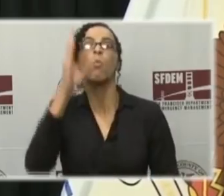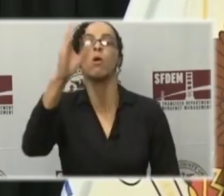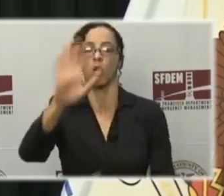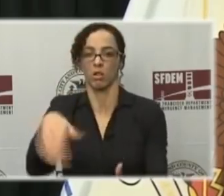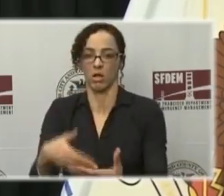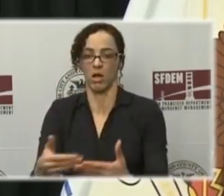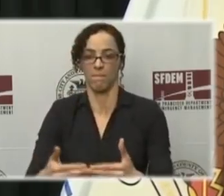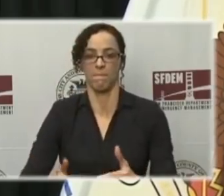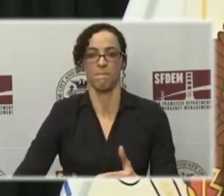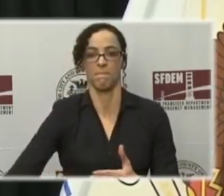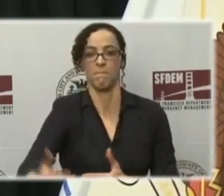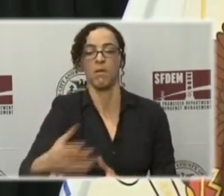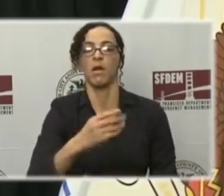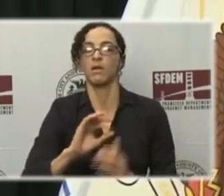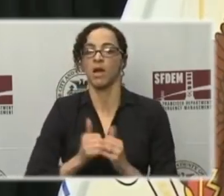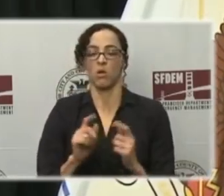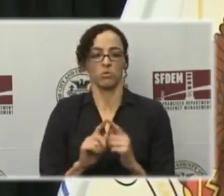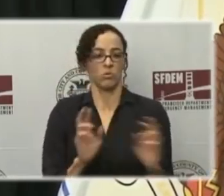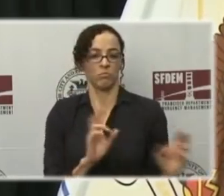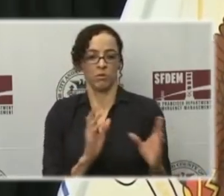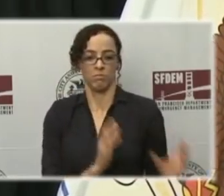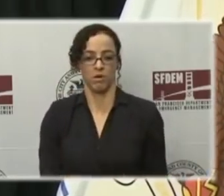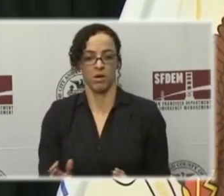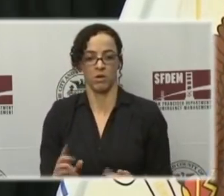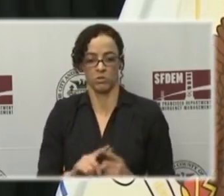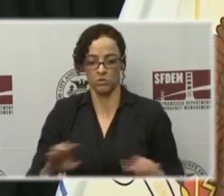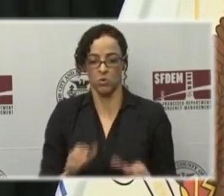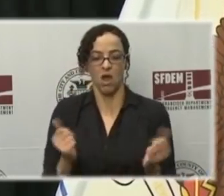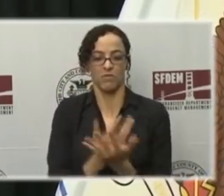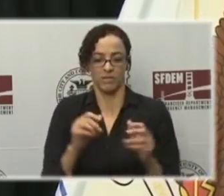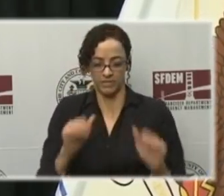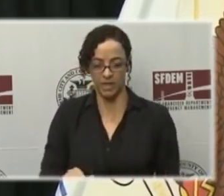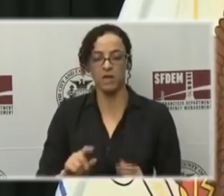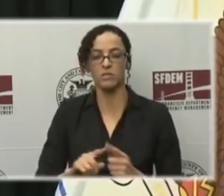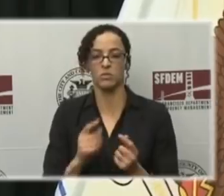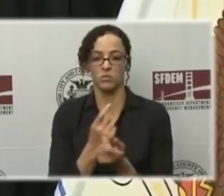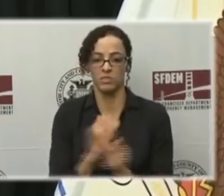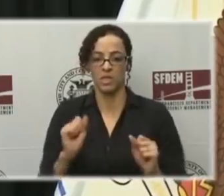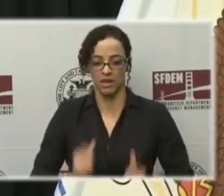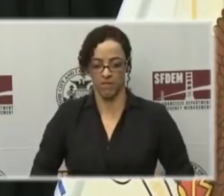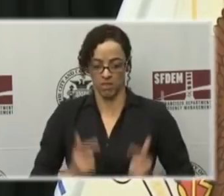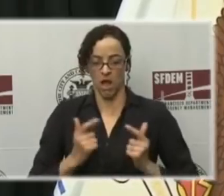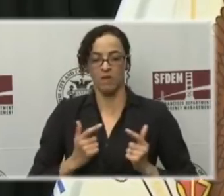we will do everything we can to save and change lives and get through this. So thank you all so much.